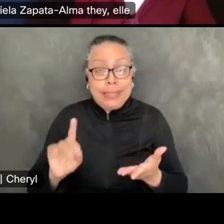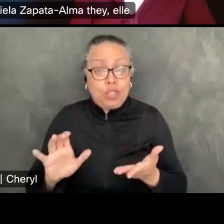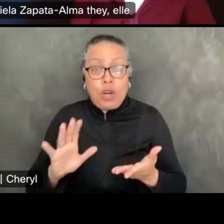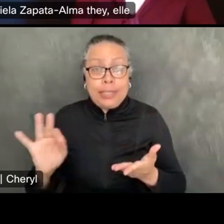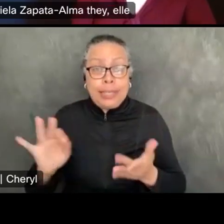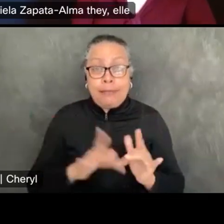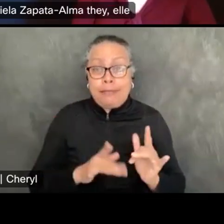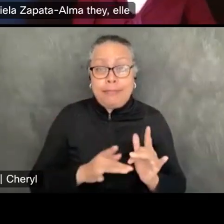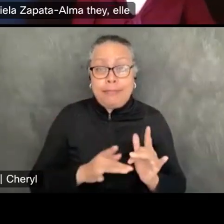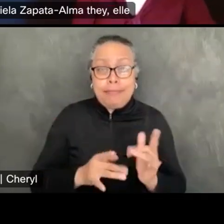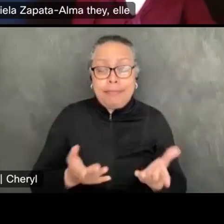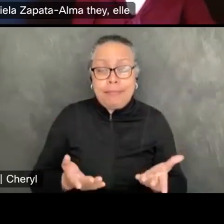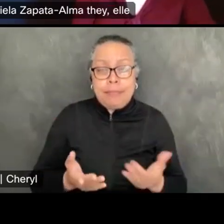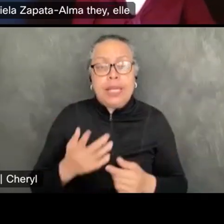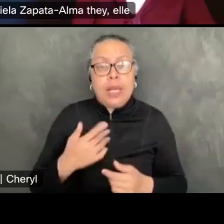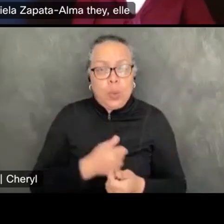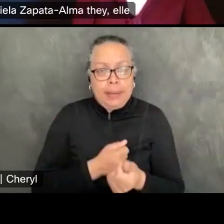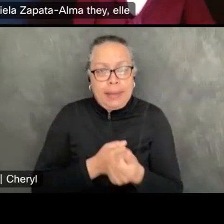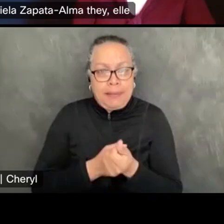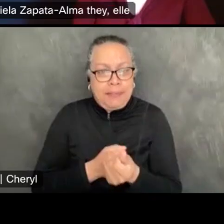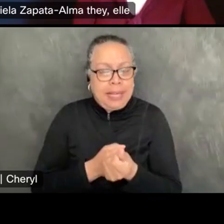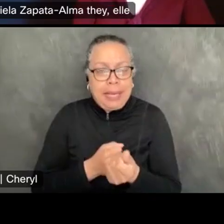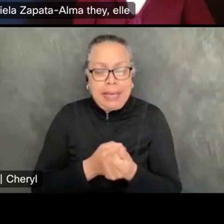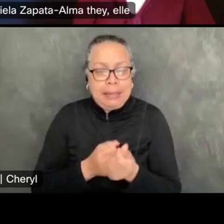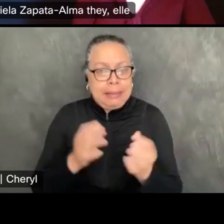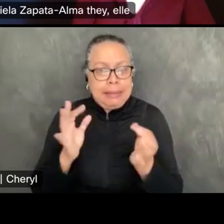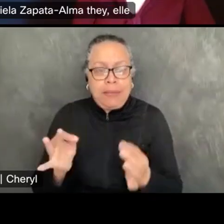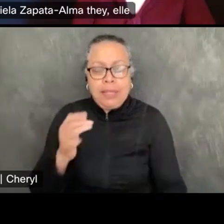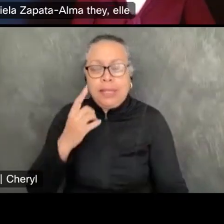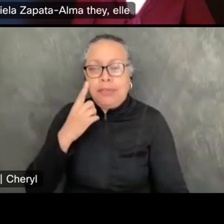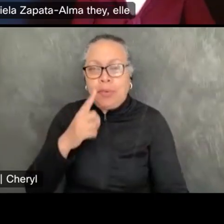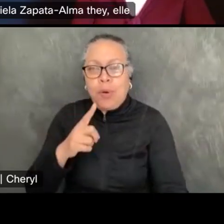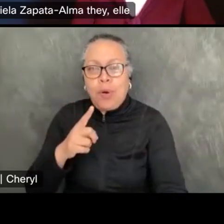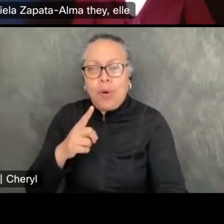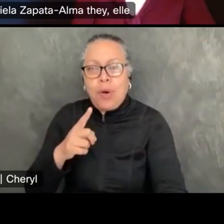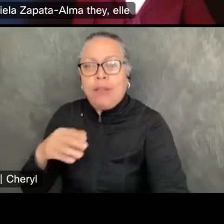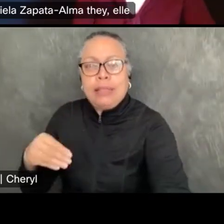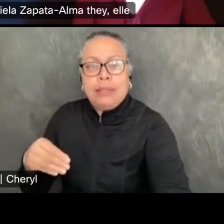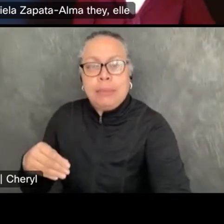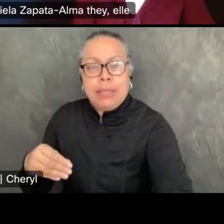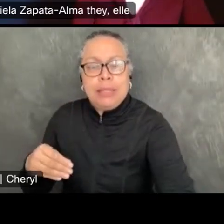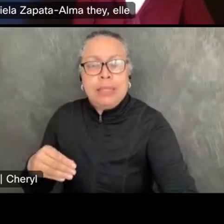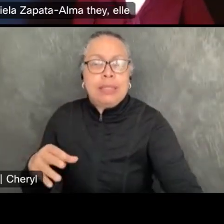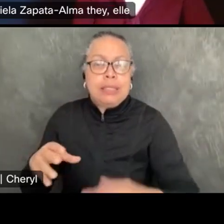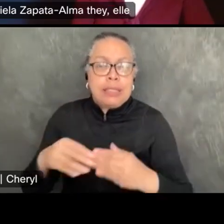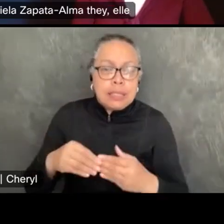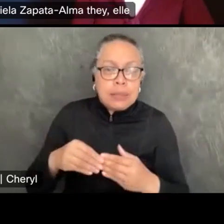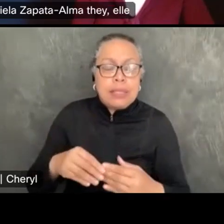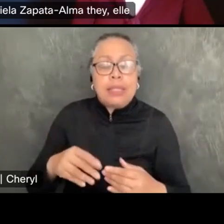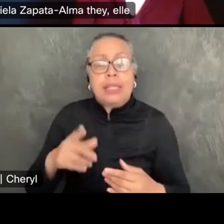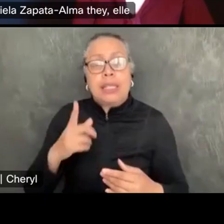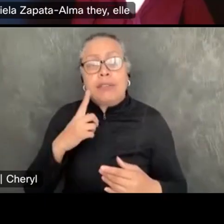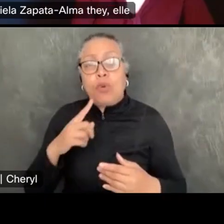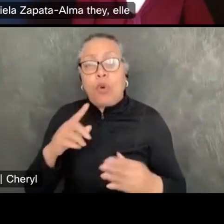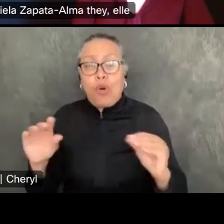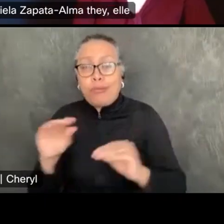as we want to advocate absolutely for there to be flexibility, for there to be ability to